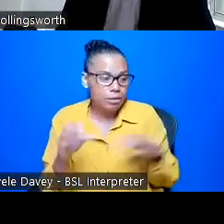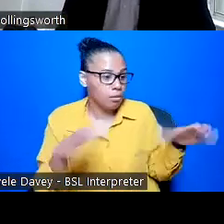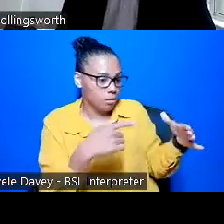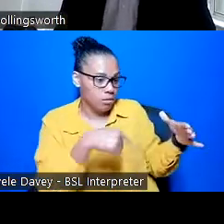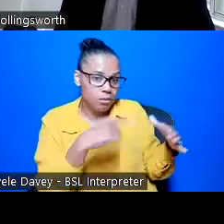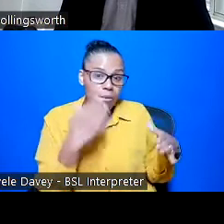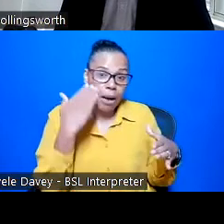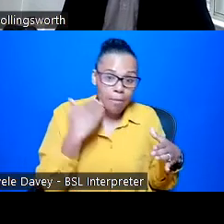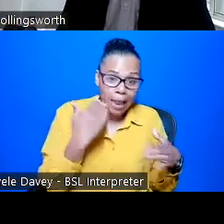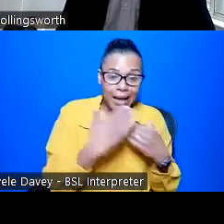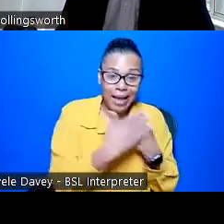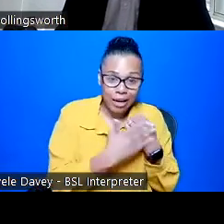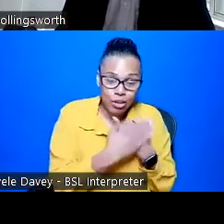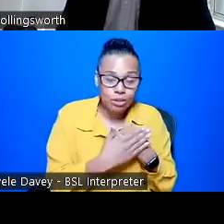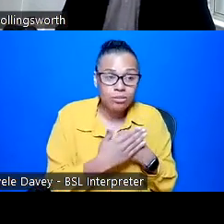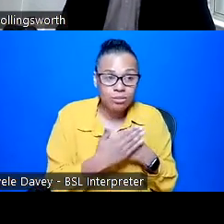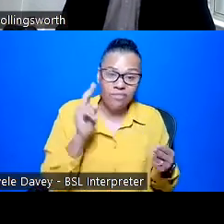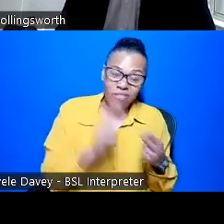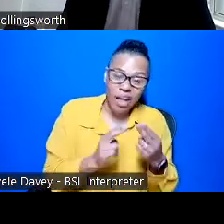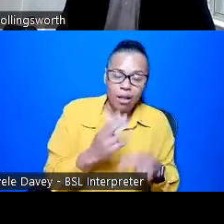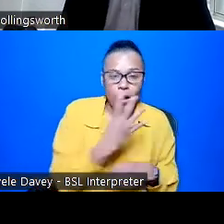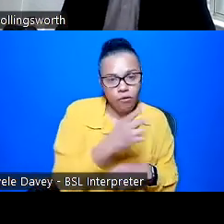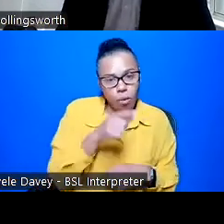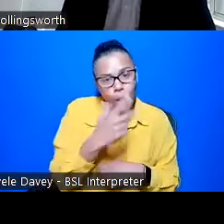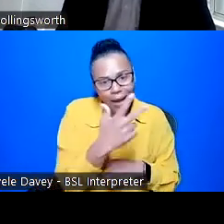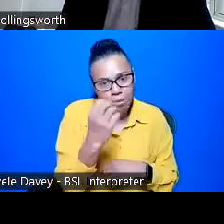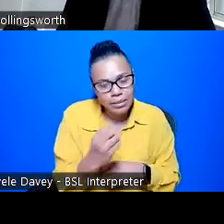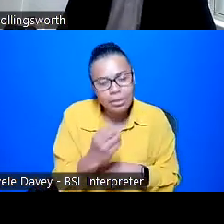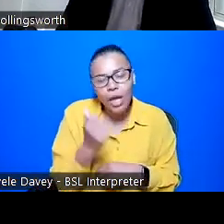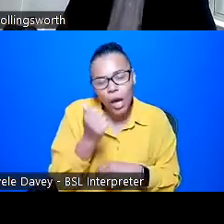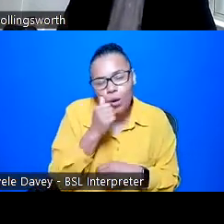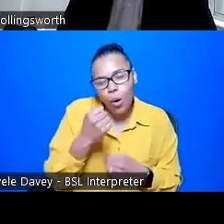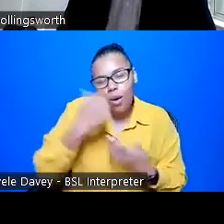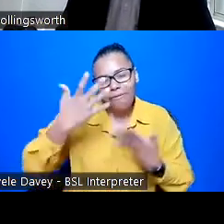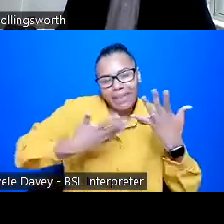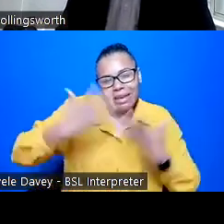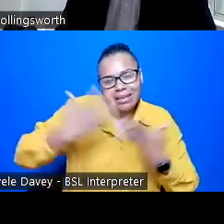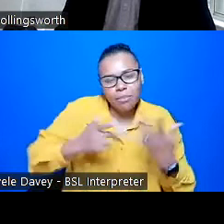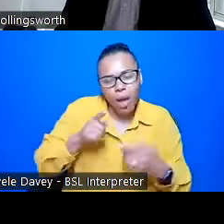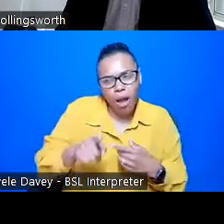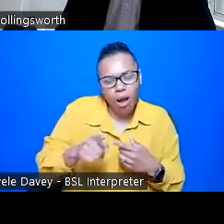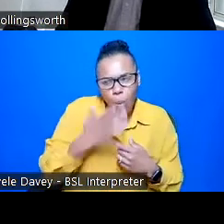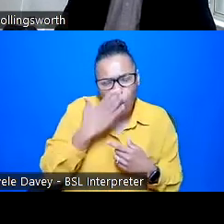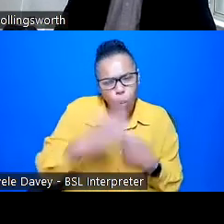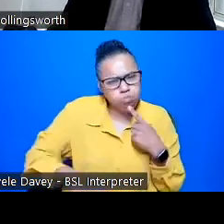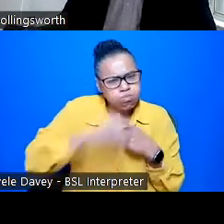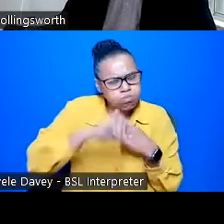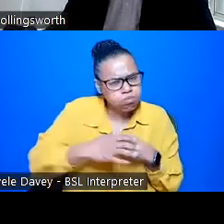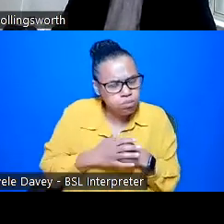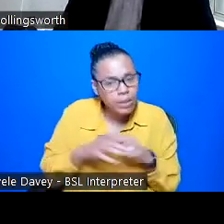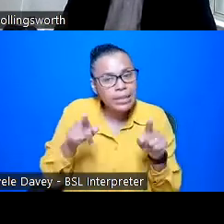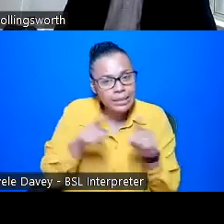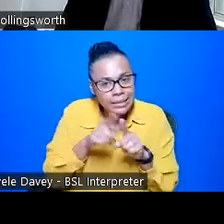was 4.8%. So those are numbers, but they tell a real powerful story. And the same indeed is true among our children and young